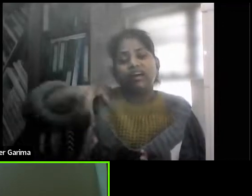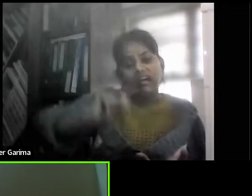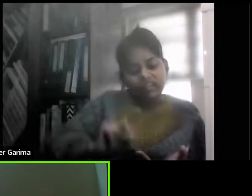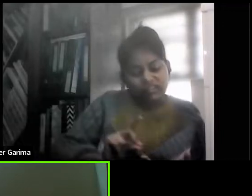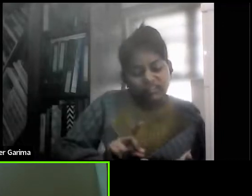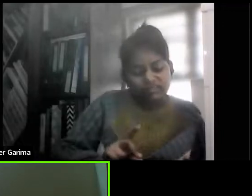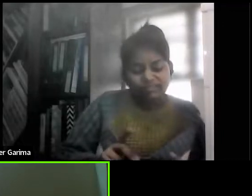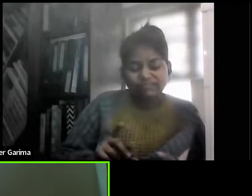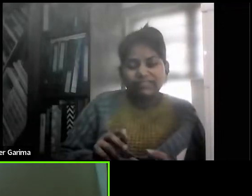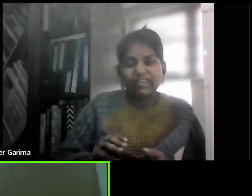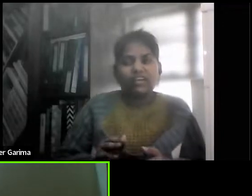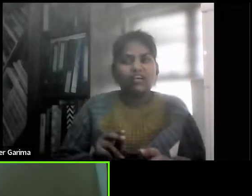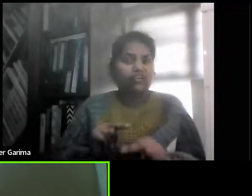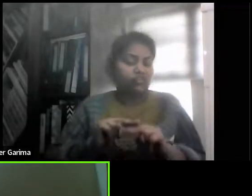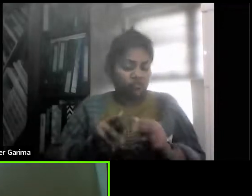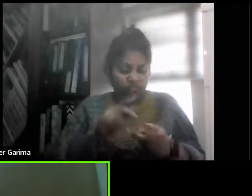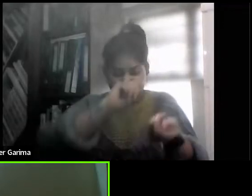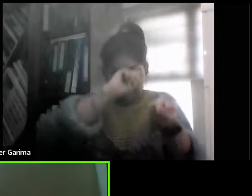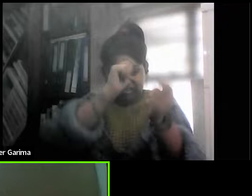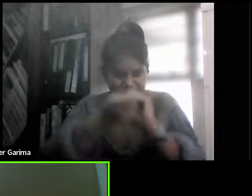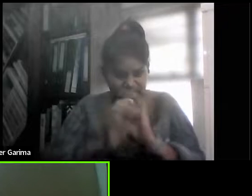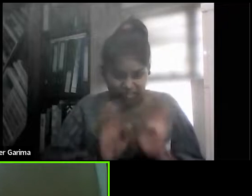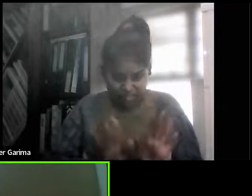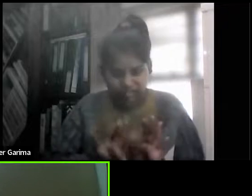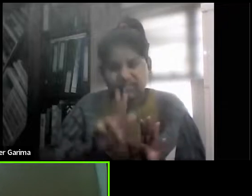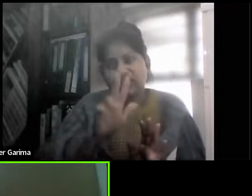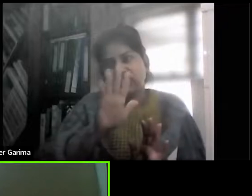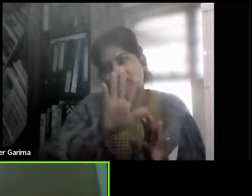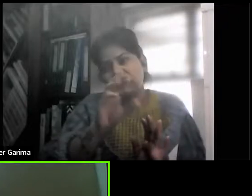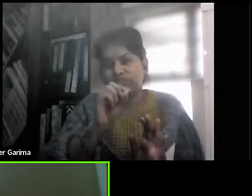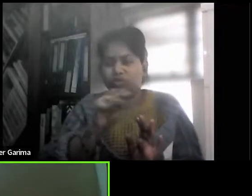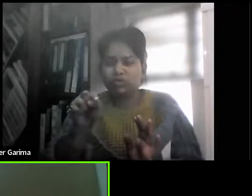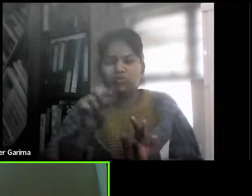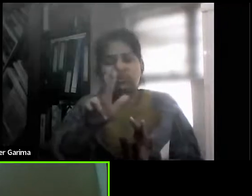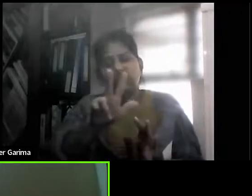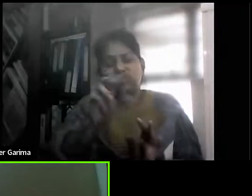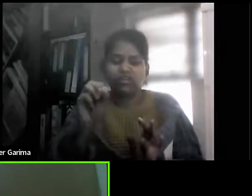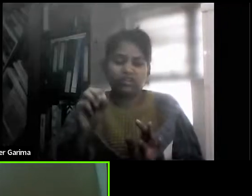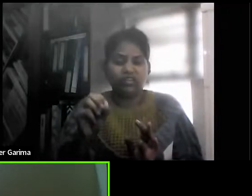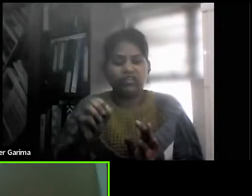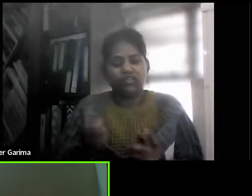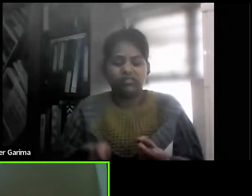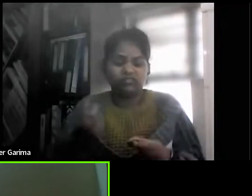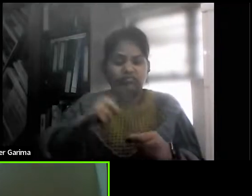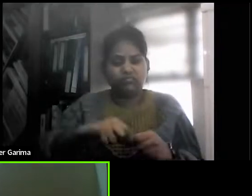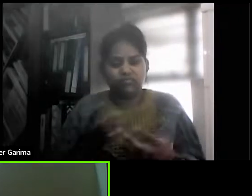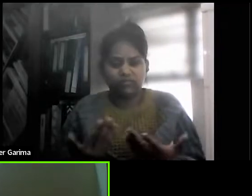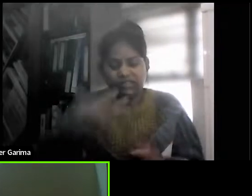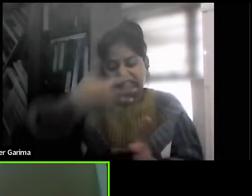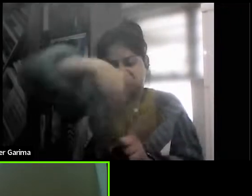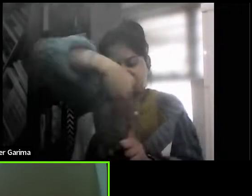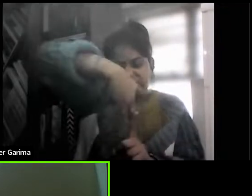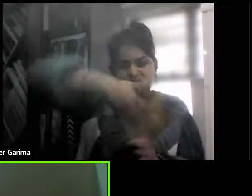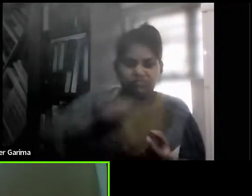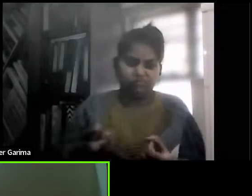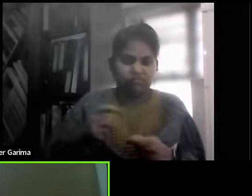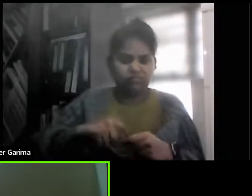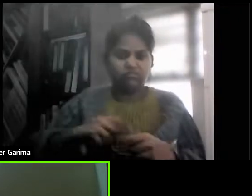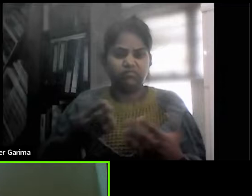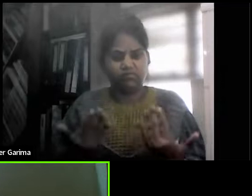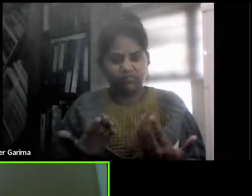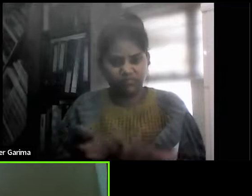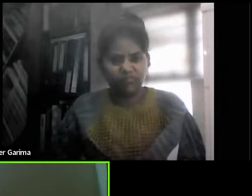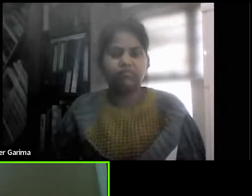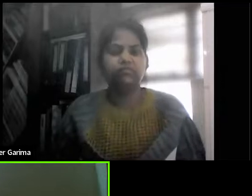50, 80 appointments, they were not actually catering to the backlog vacancies. They were not aimed at filling the backlog vacancies. Only